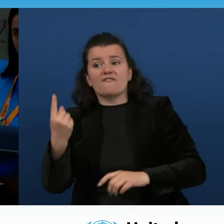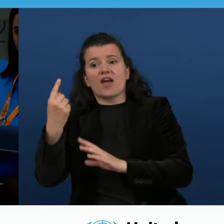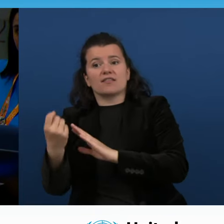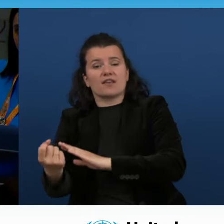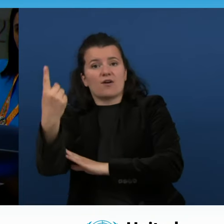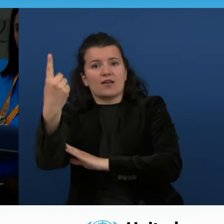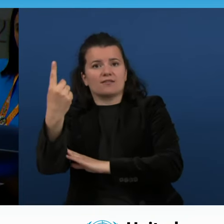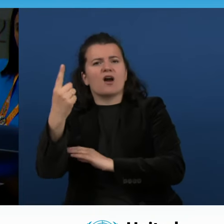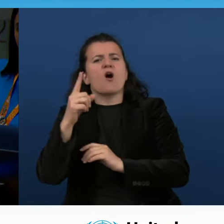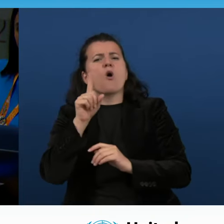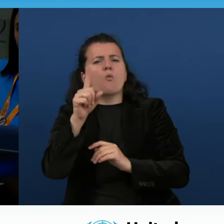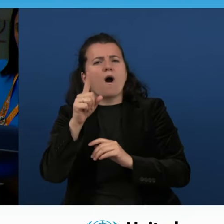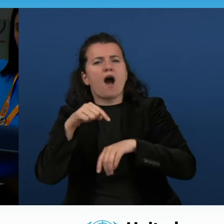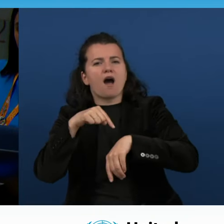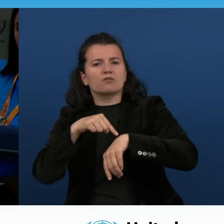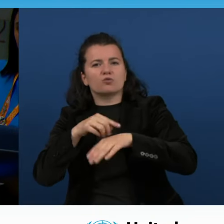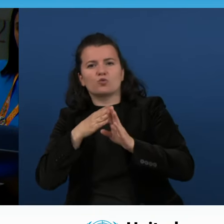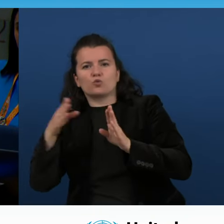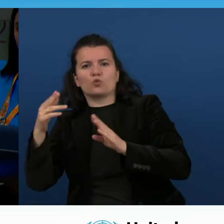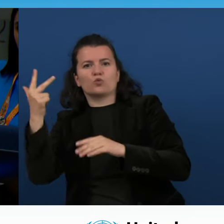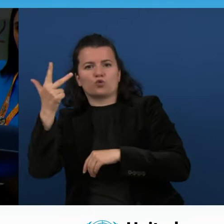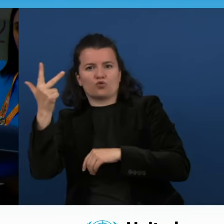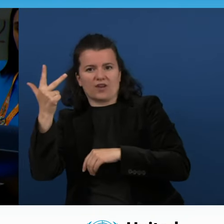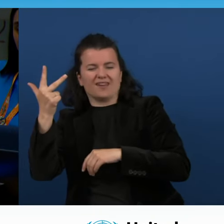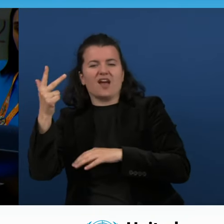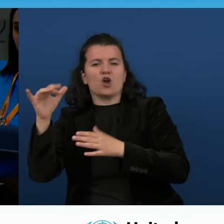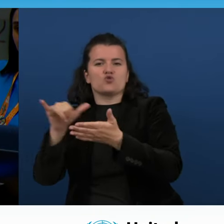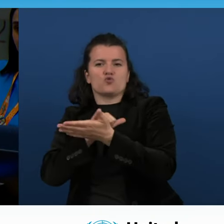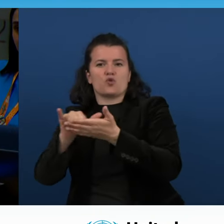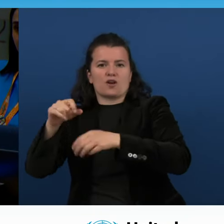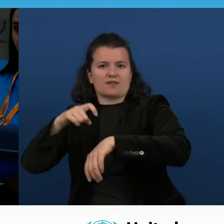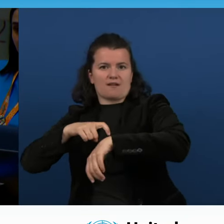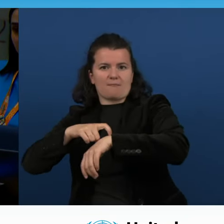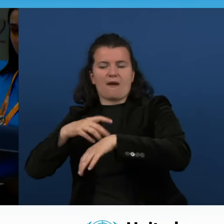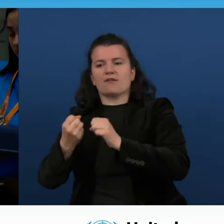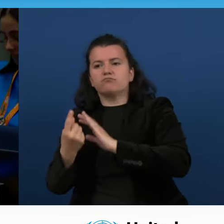on the margins of the forum. The meeting is adjourned.